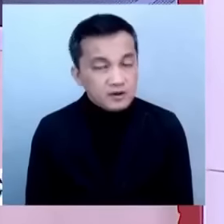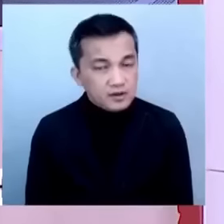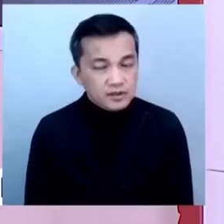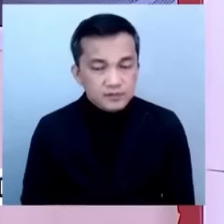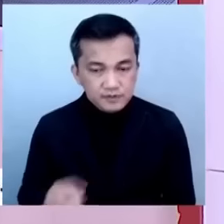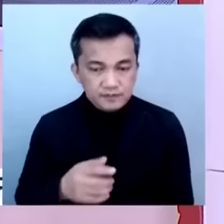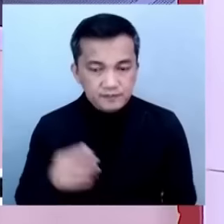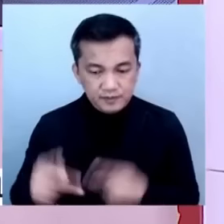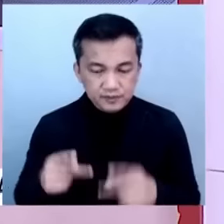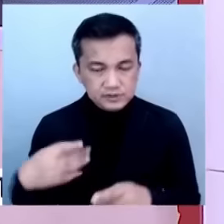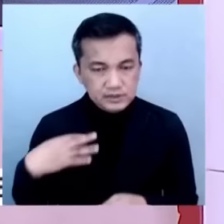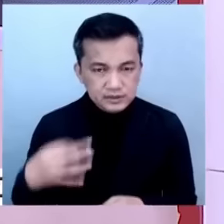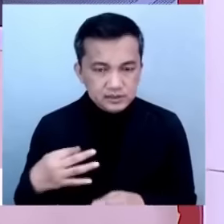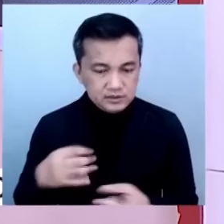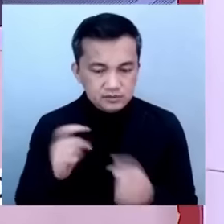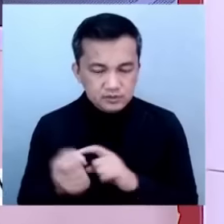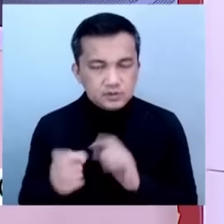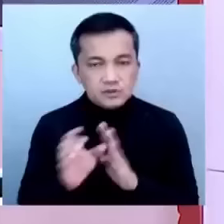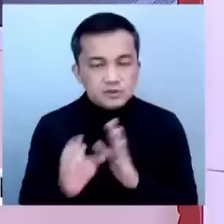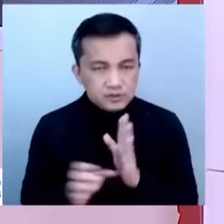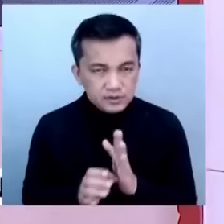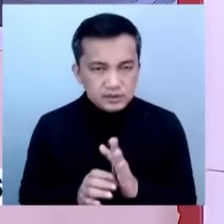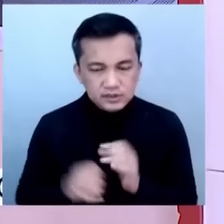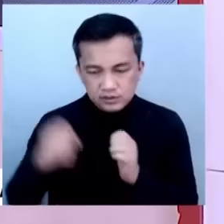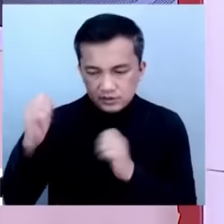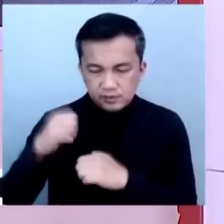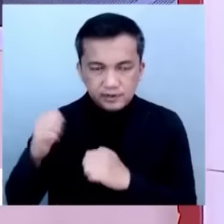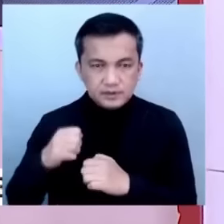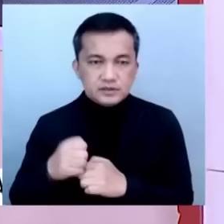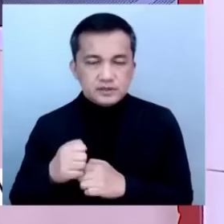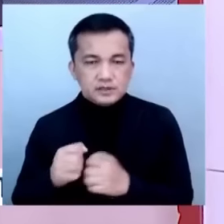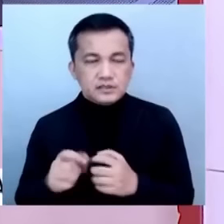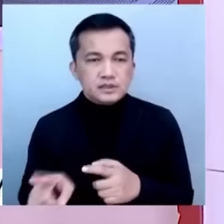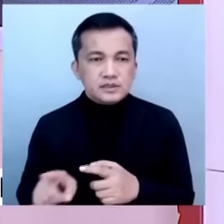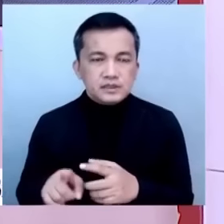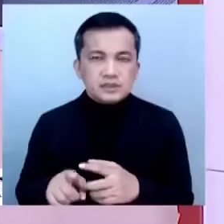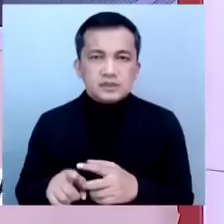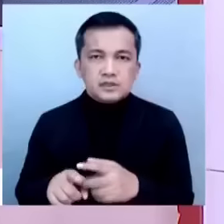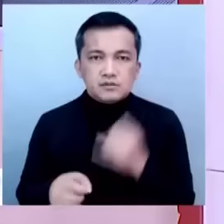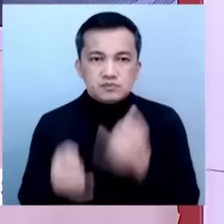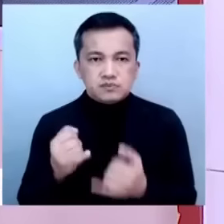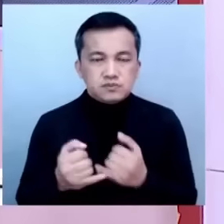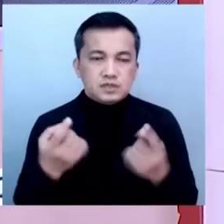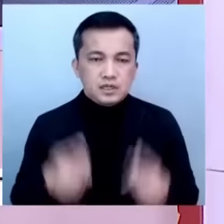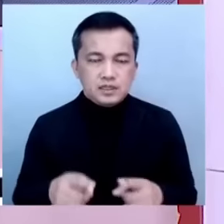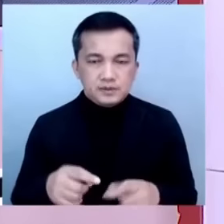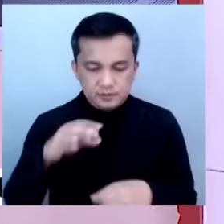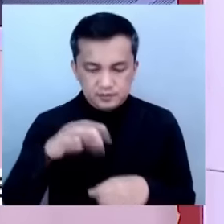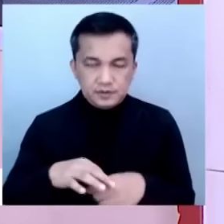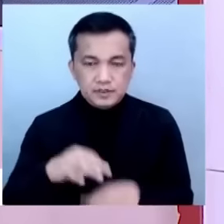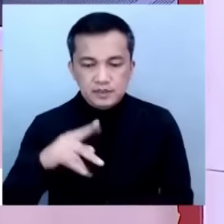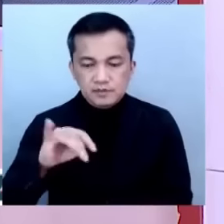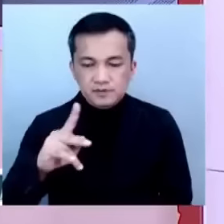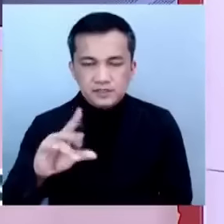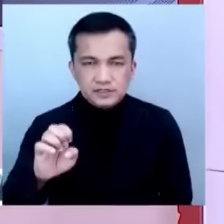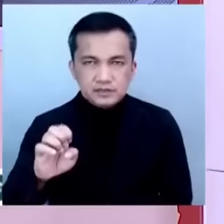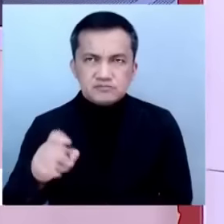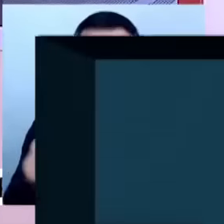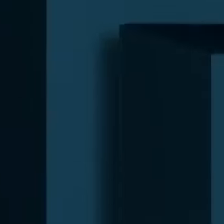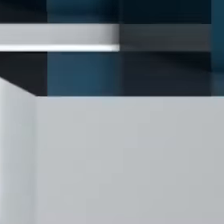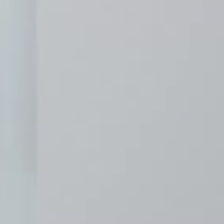to amend the Philippine Constitution expects it to culminate in a plebiscite by July. RJ Cruz reports.